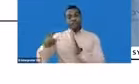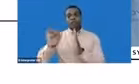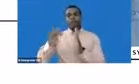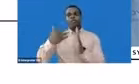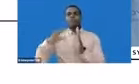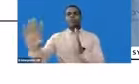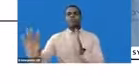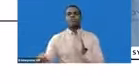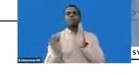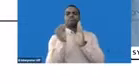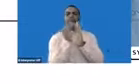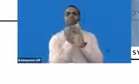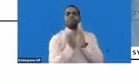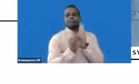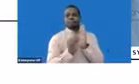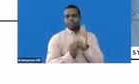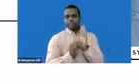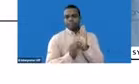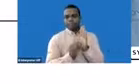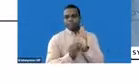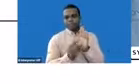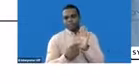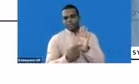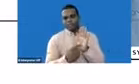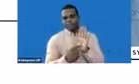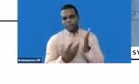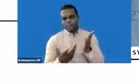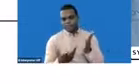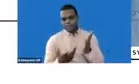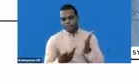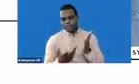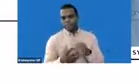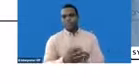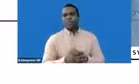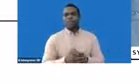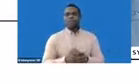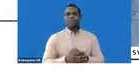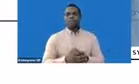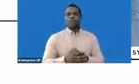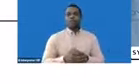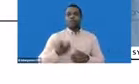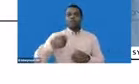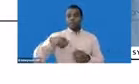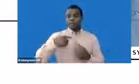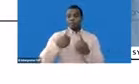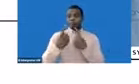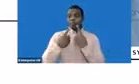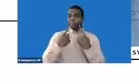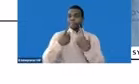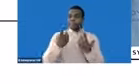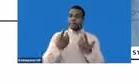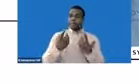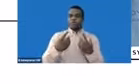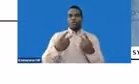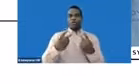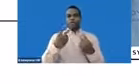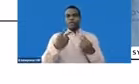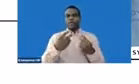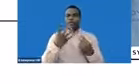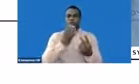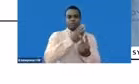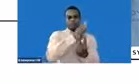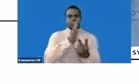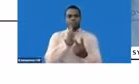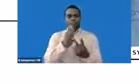is a simple feedback page that shows a phone number and an email address, and also a postal address.